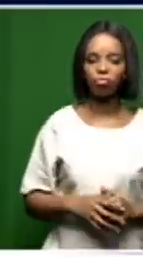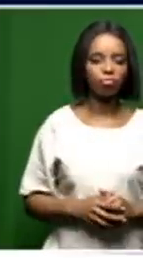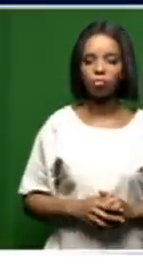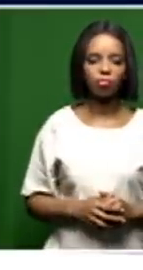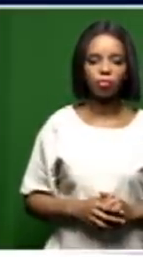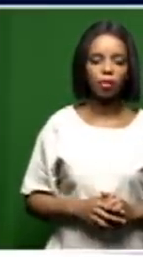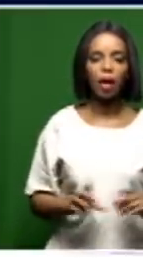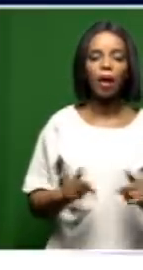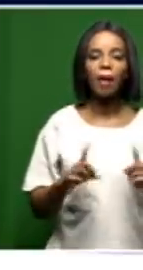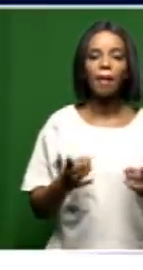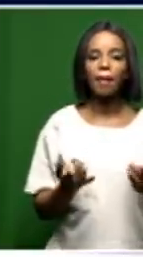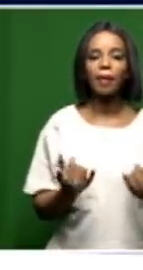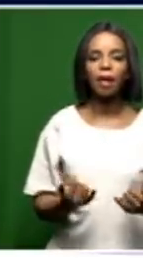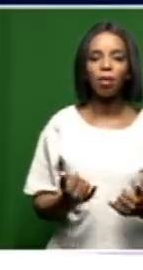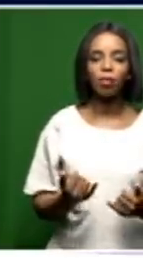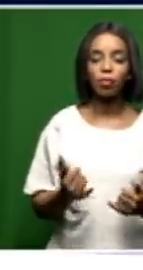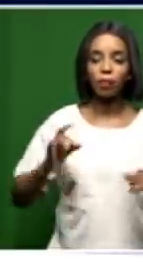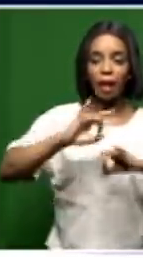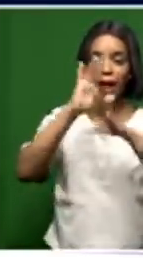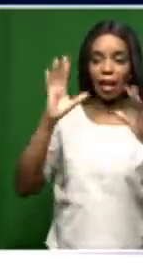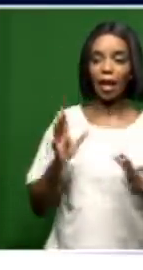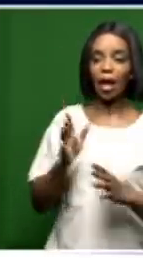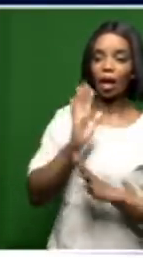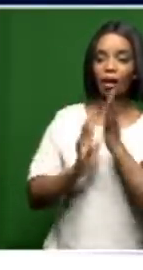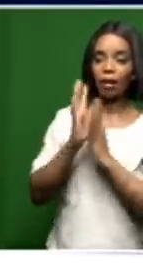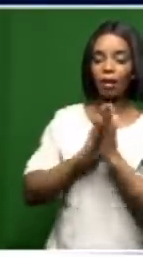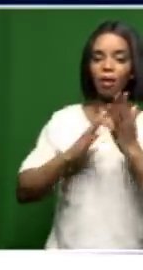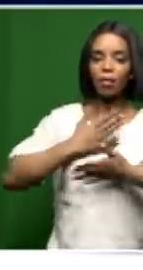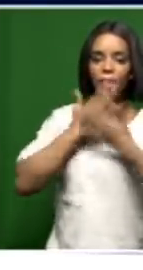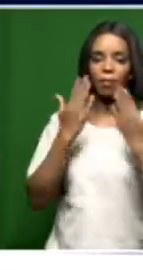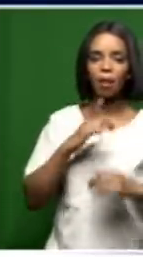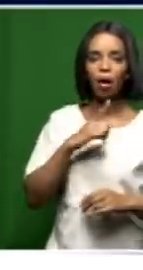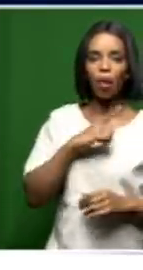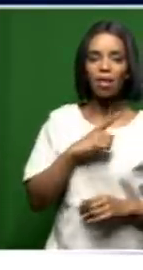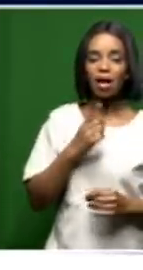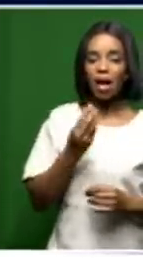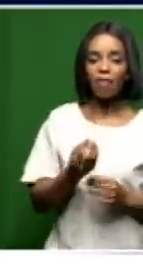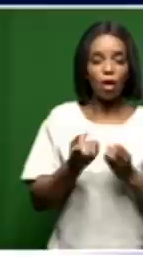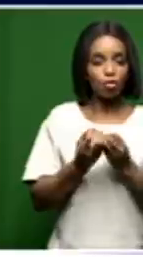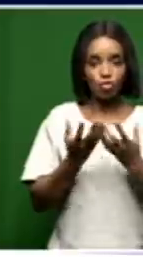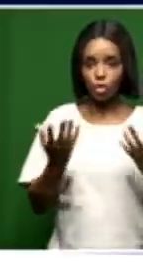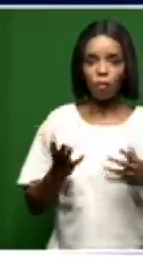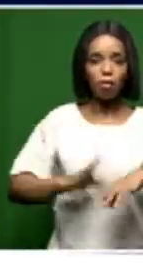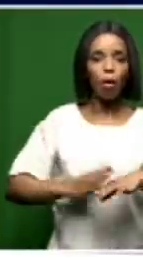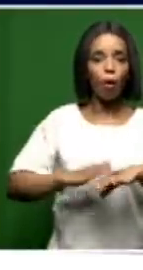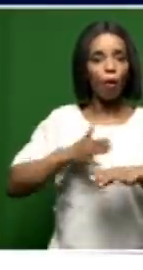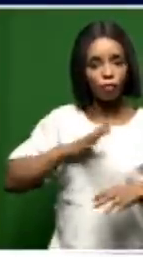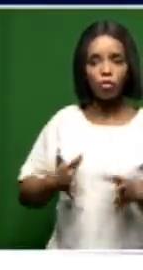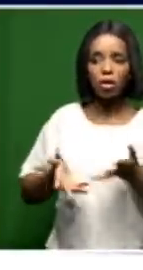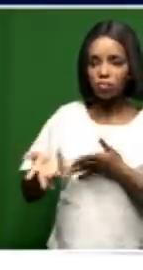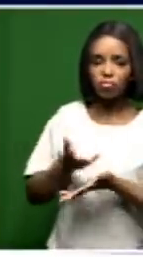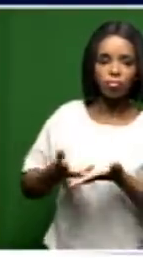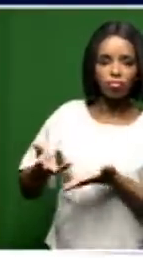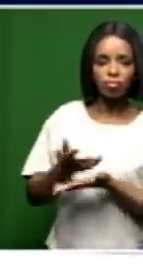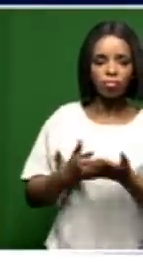are unfortunately not getting a clear audio from Professor Teffo, because there's just so much more to be discussed around that. But